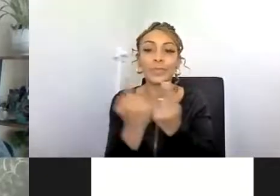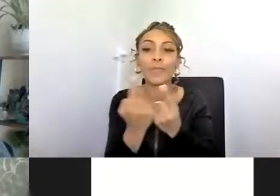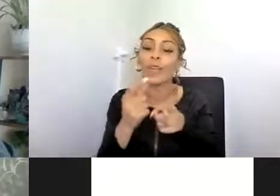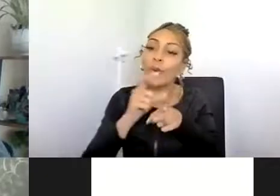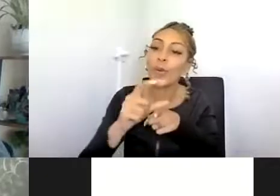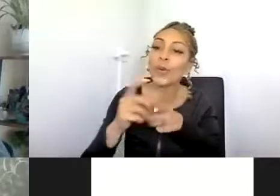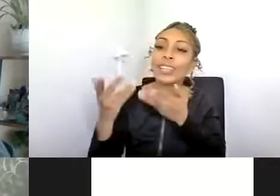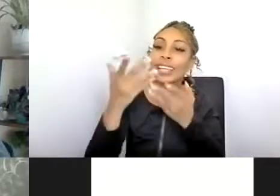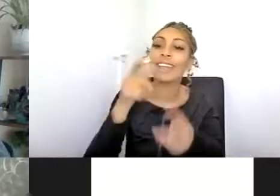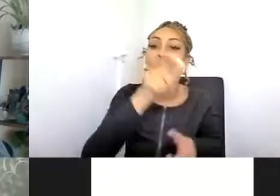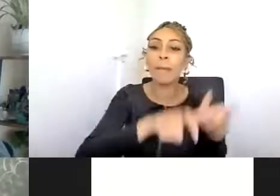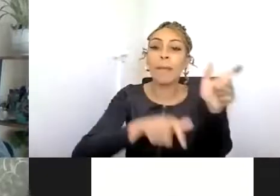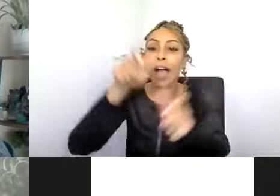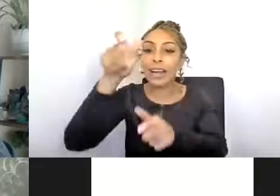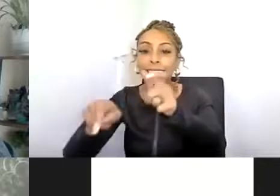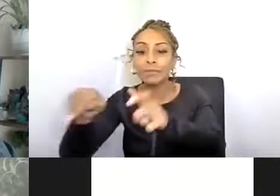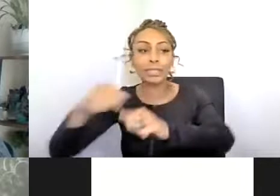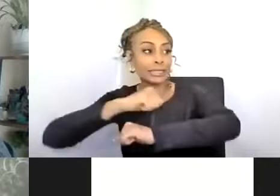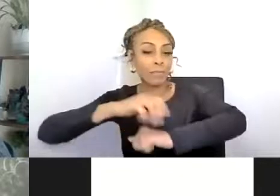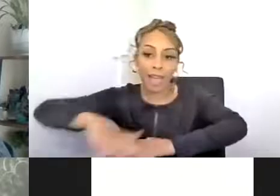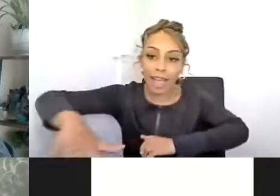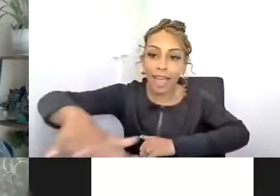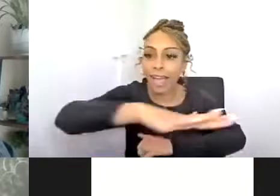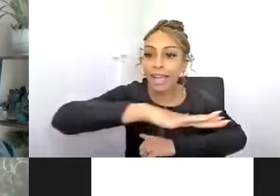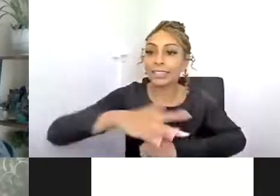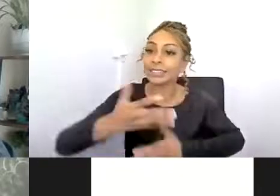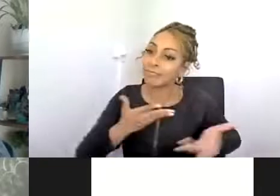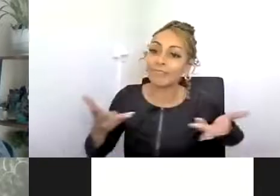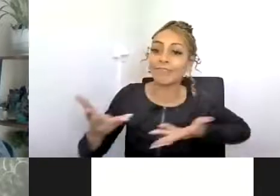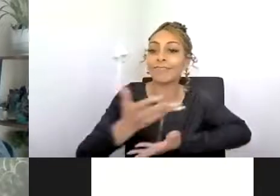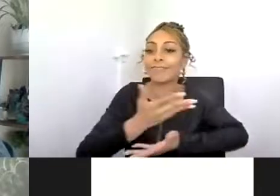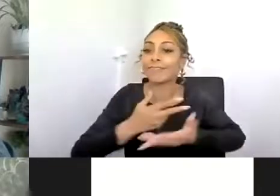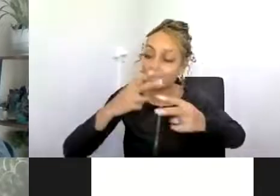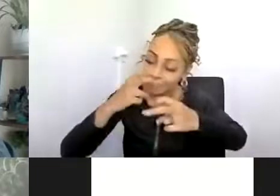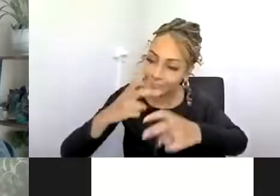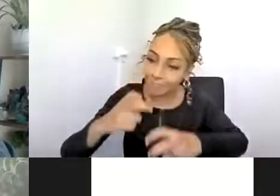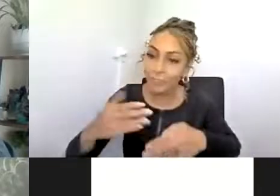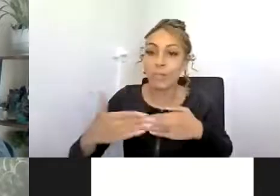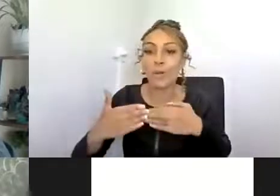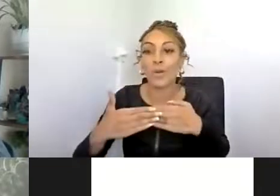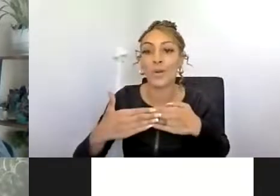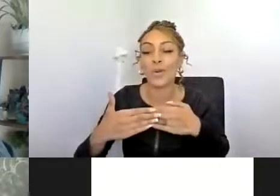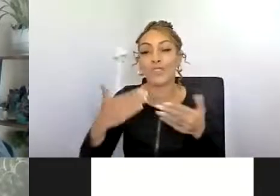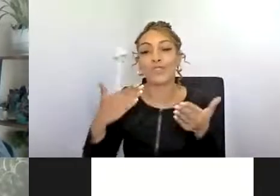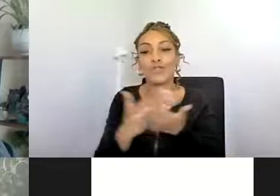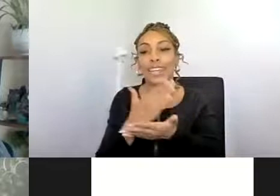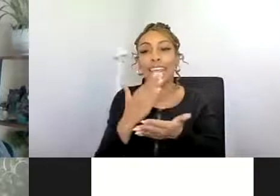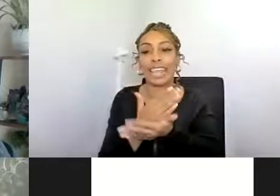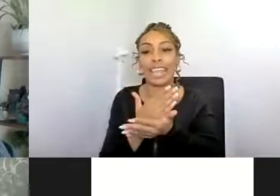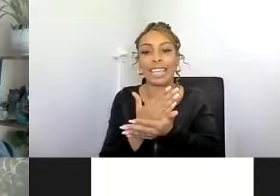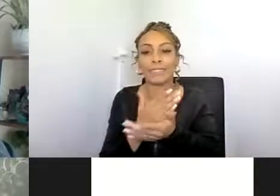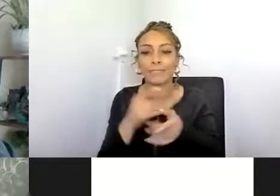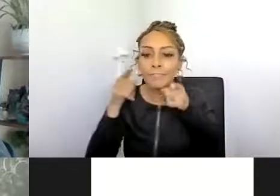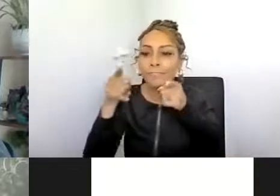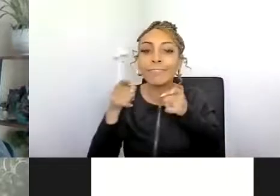give participants a space to discuss and explore and really interrogate